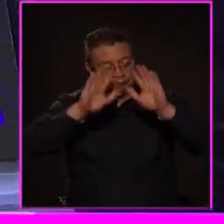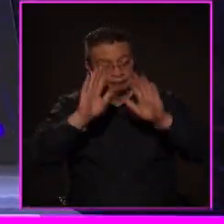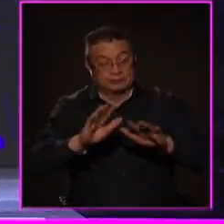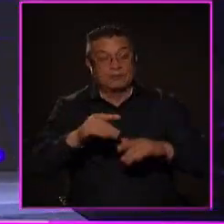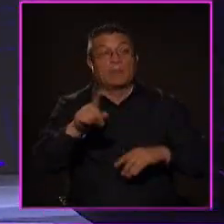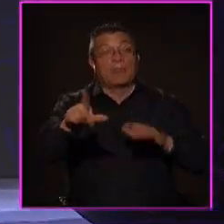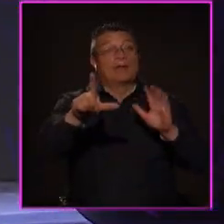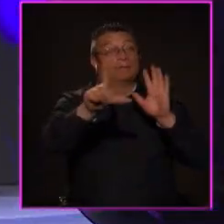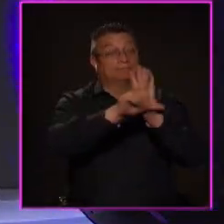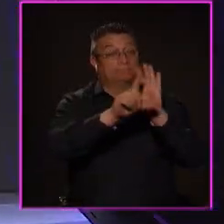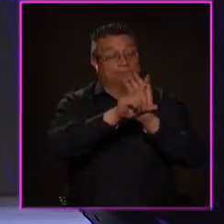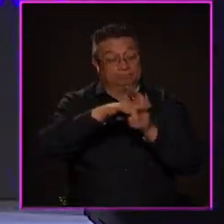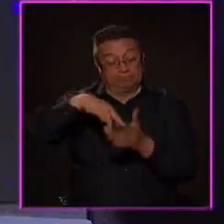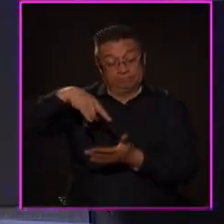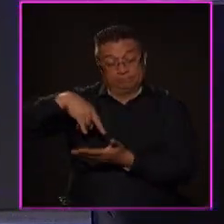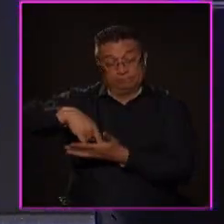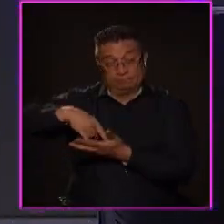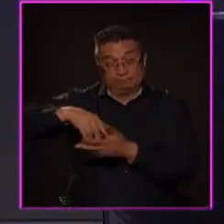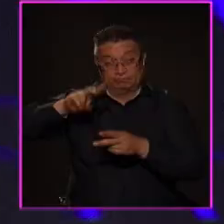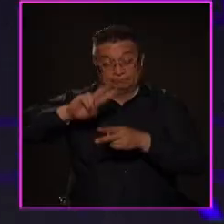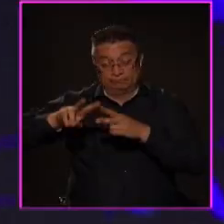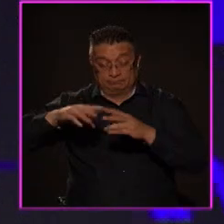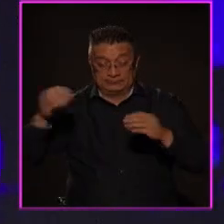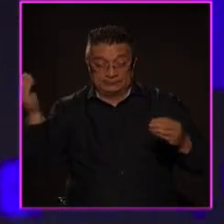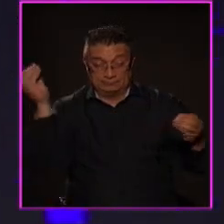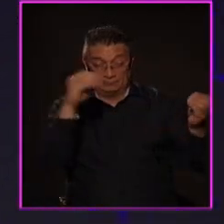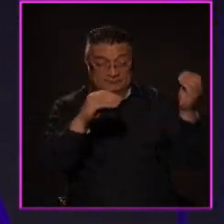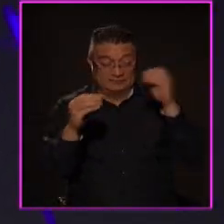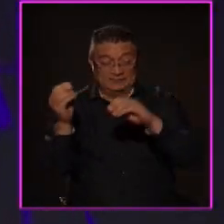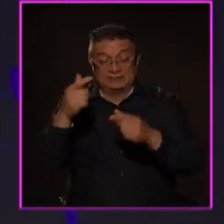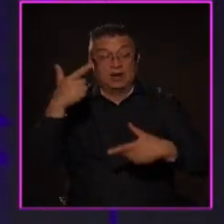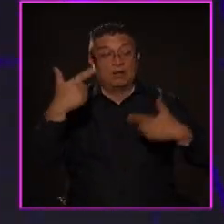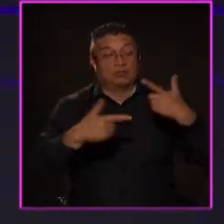need to find the new legal framework